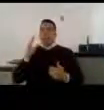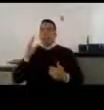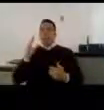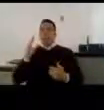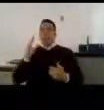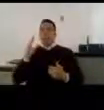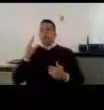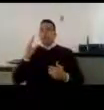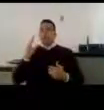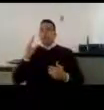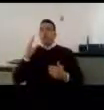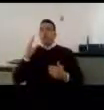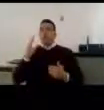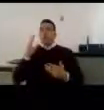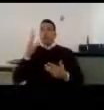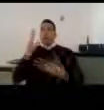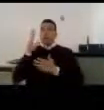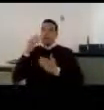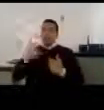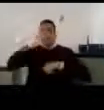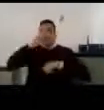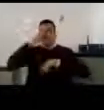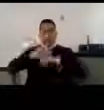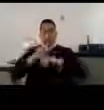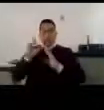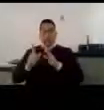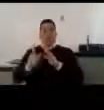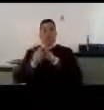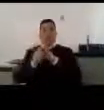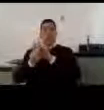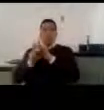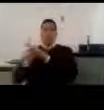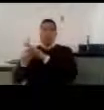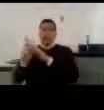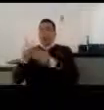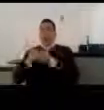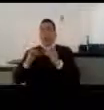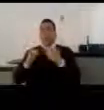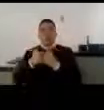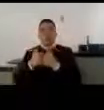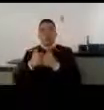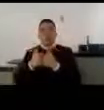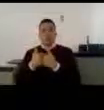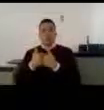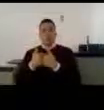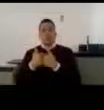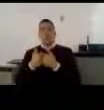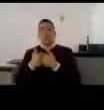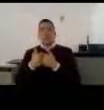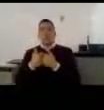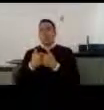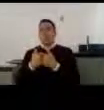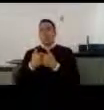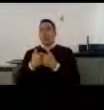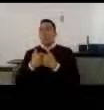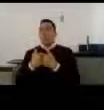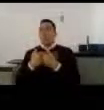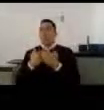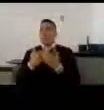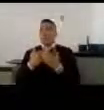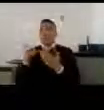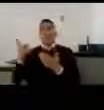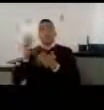my son started to present with some things, I was right on it. And the funny part was I would have these people at school